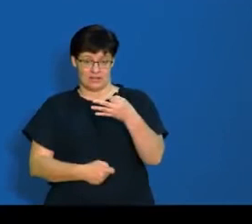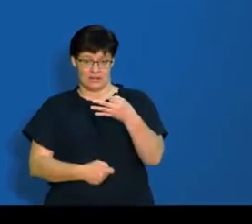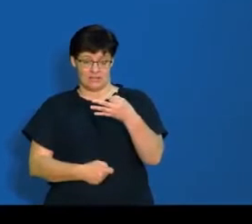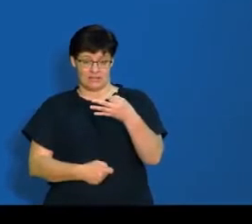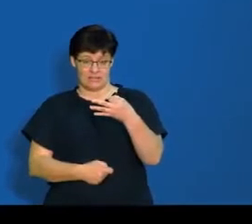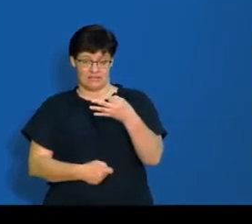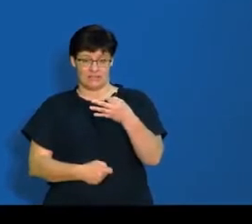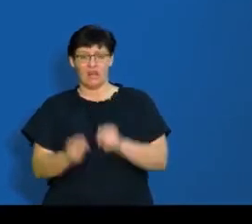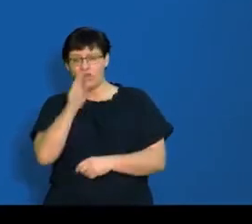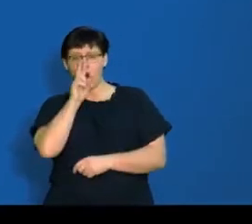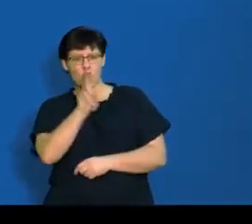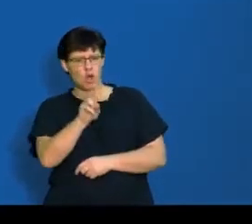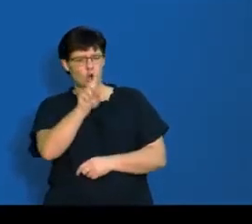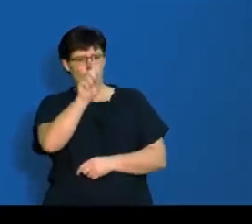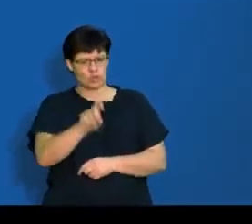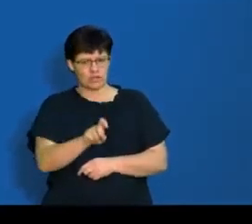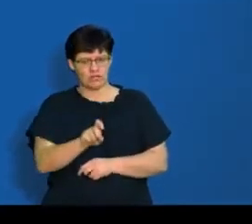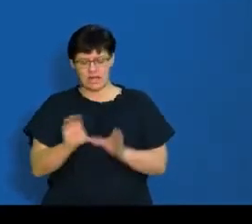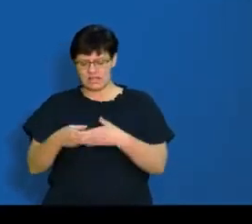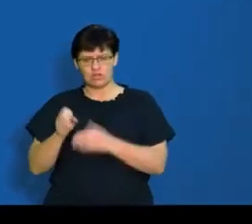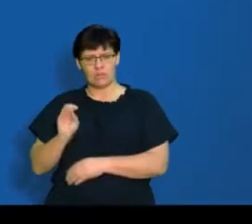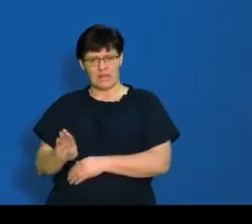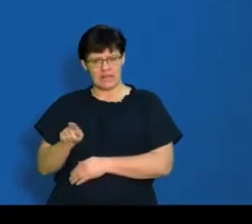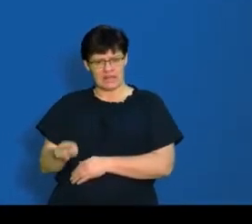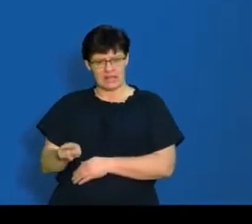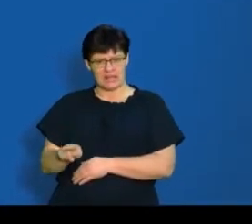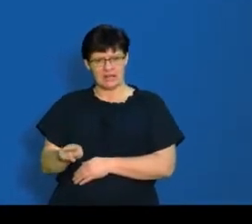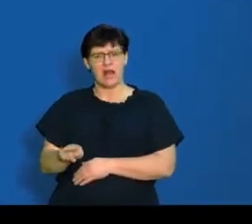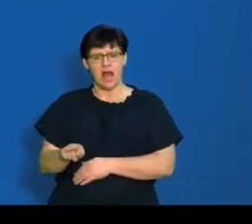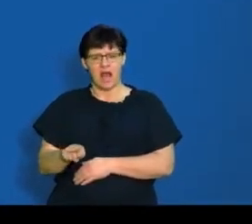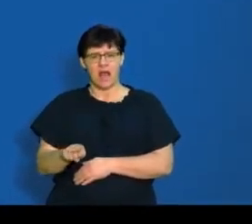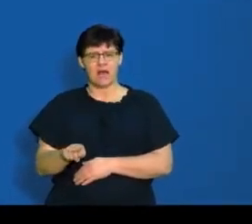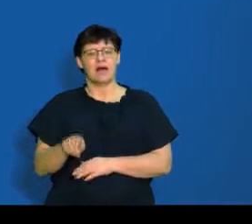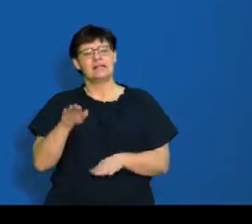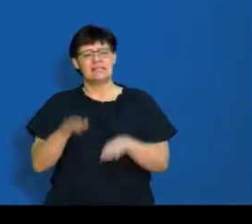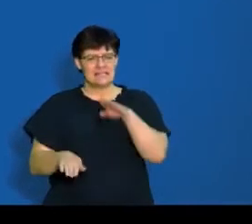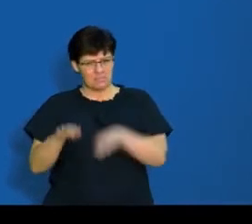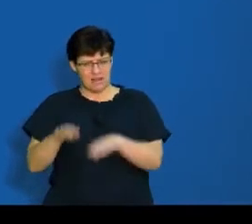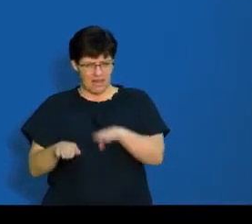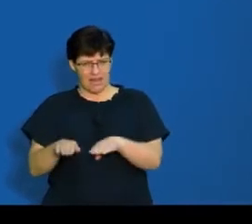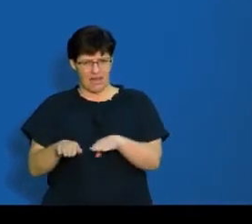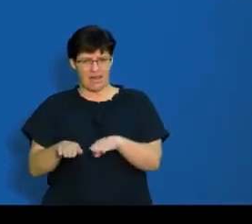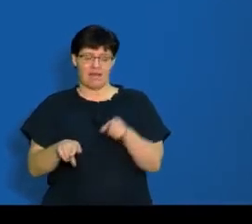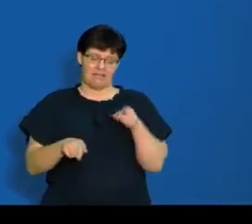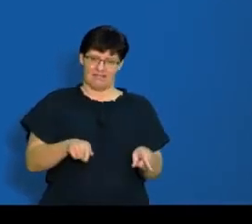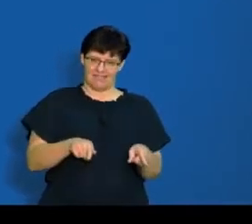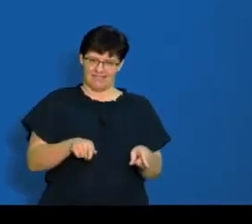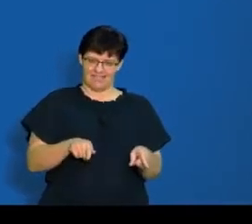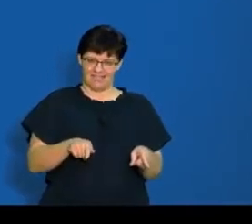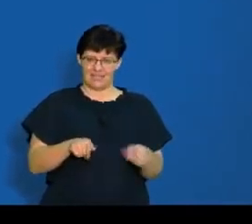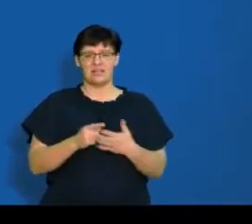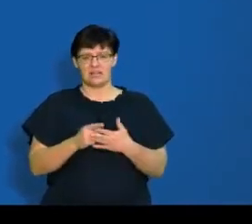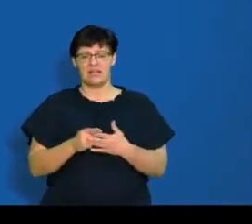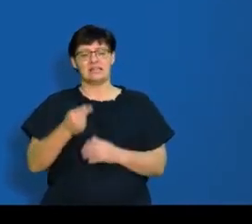If you look at the questions in section B, they're very similar to your questions in section A.